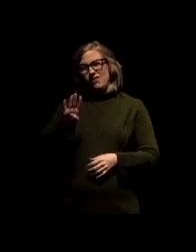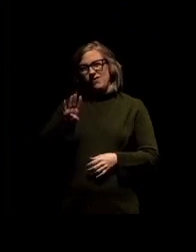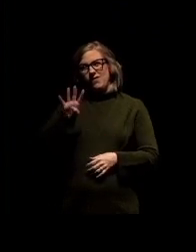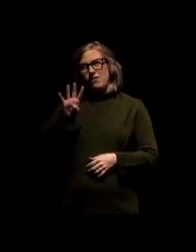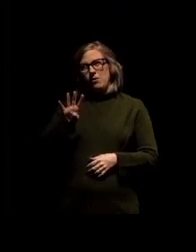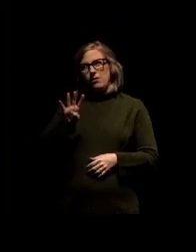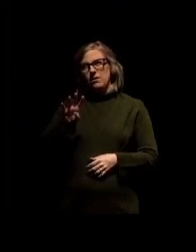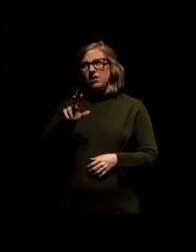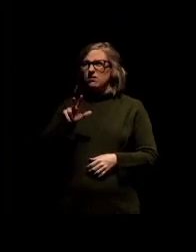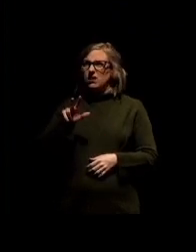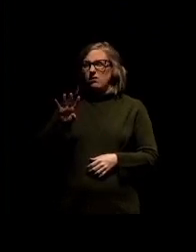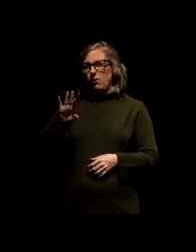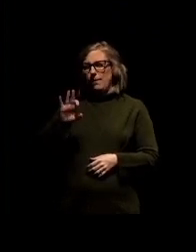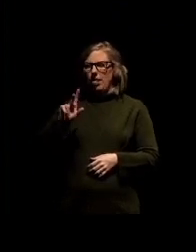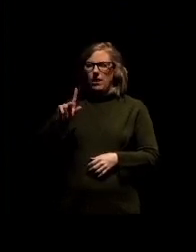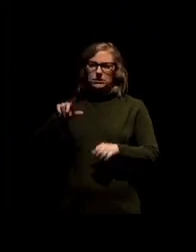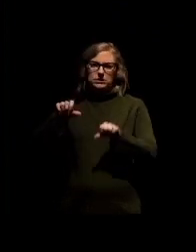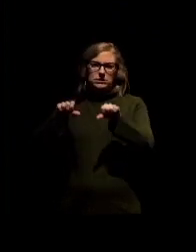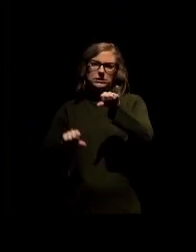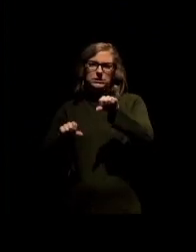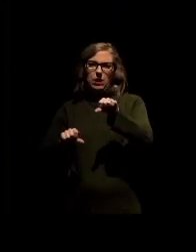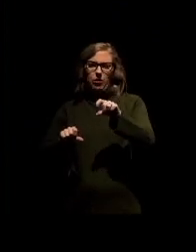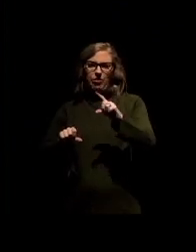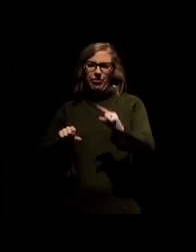three blocks to the south of us.